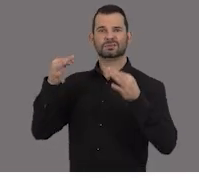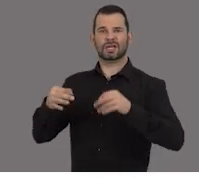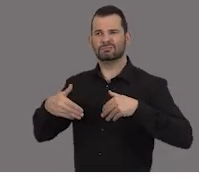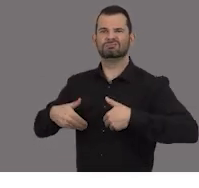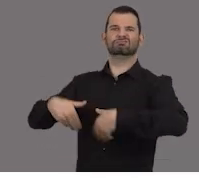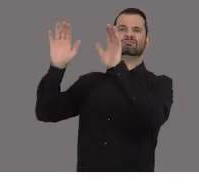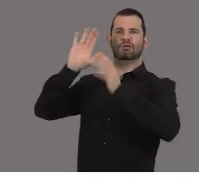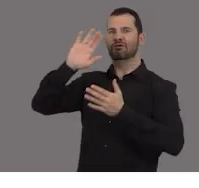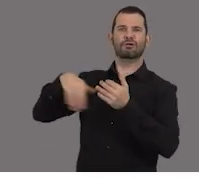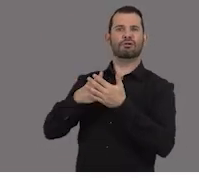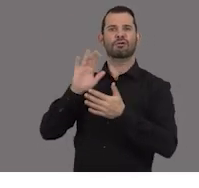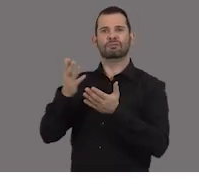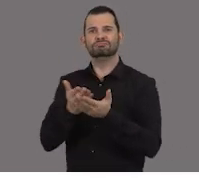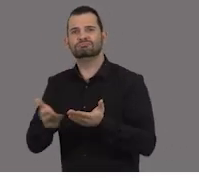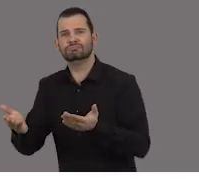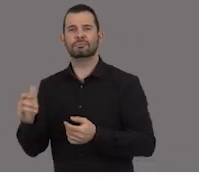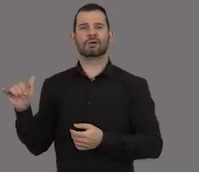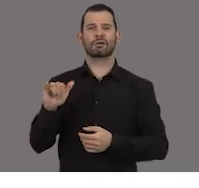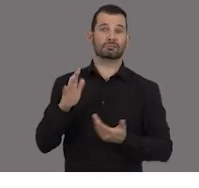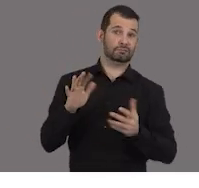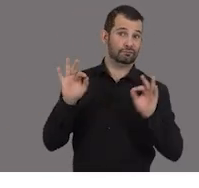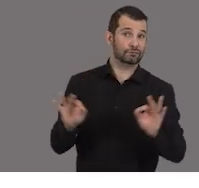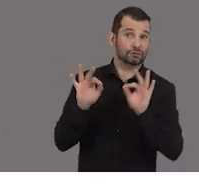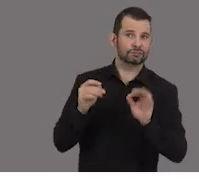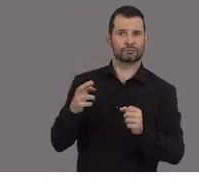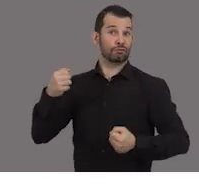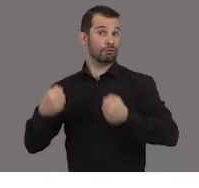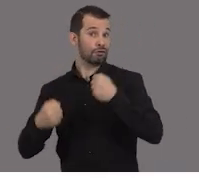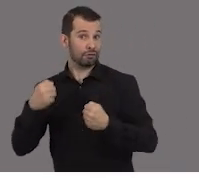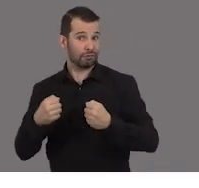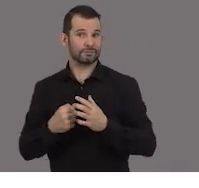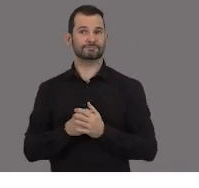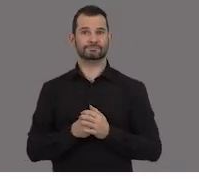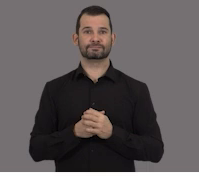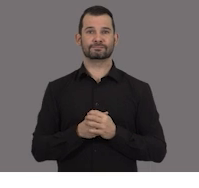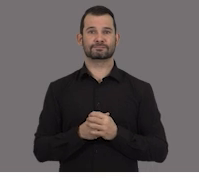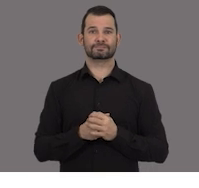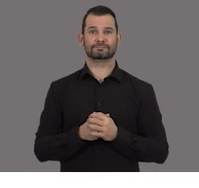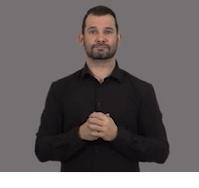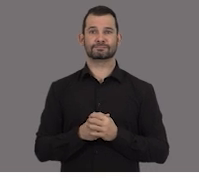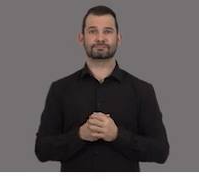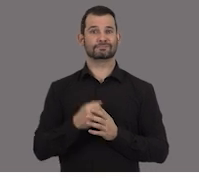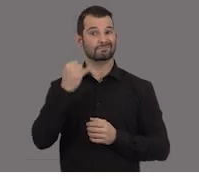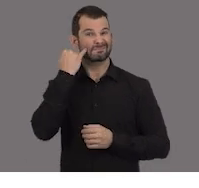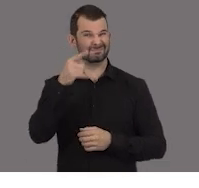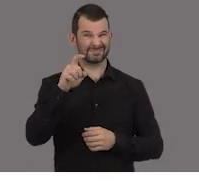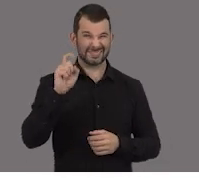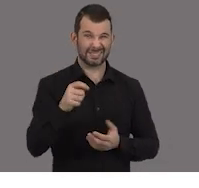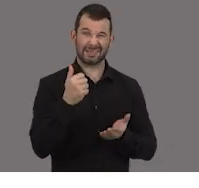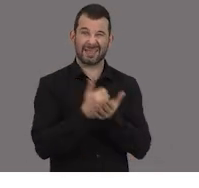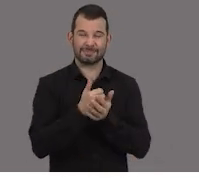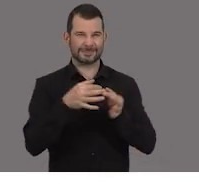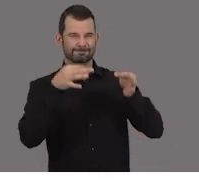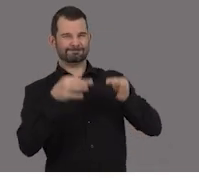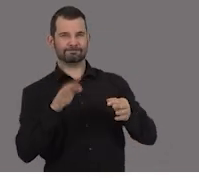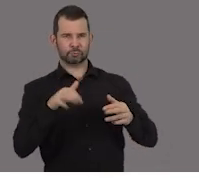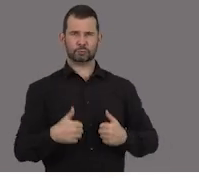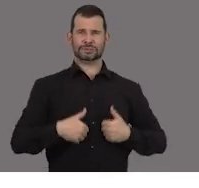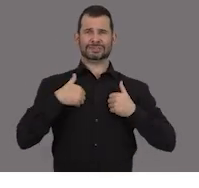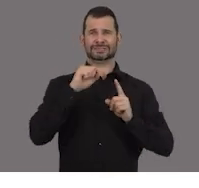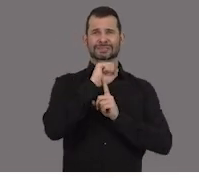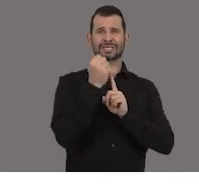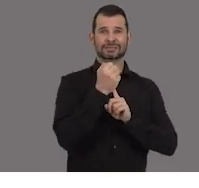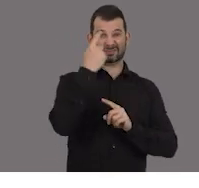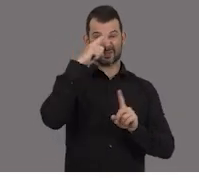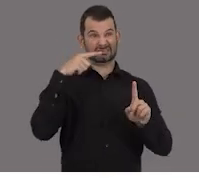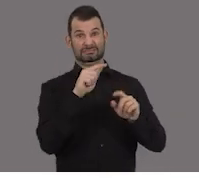property in Canada or get rid of your belongings, such as your furniture or car. If you need help to